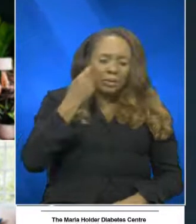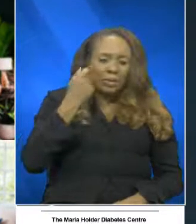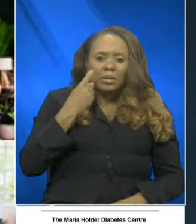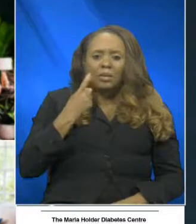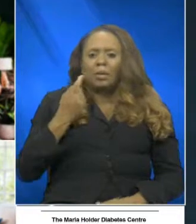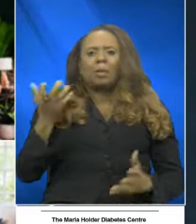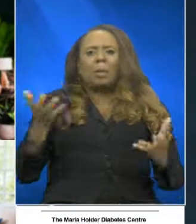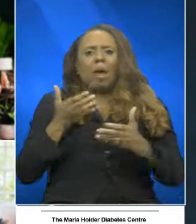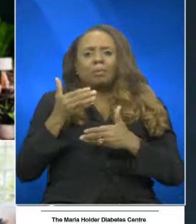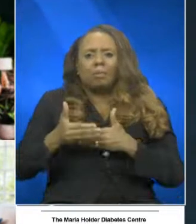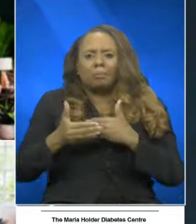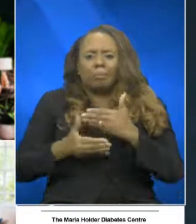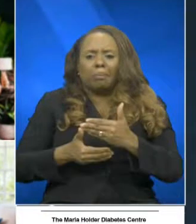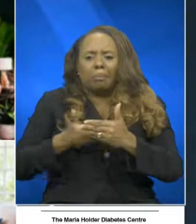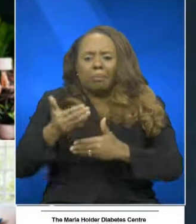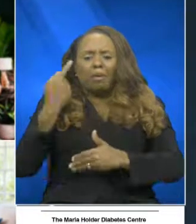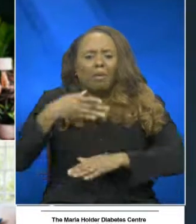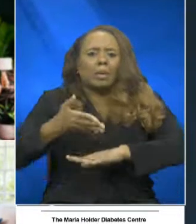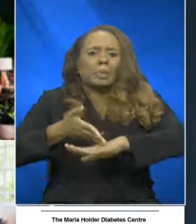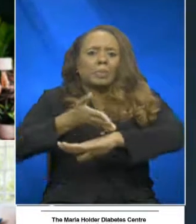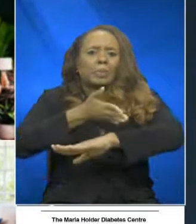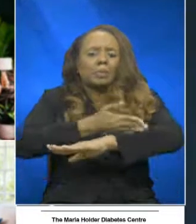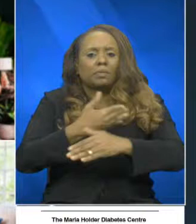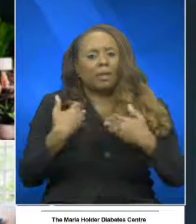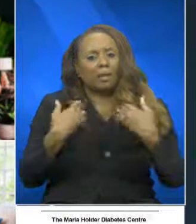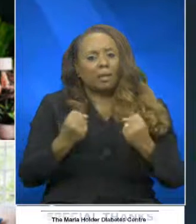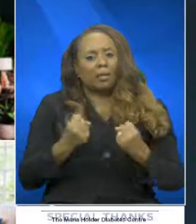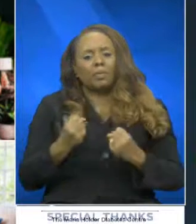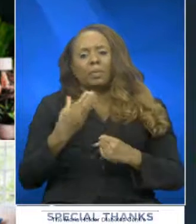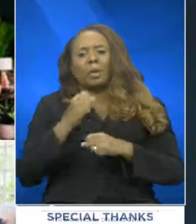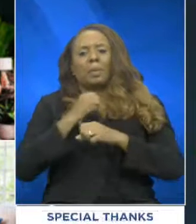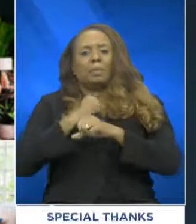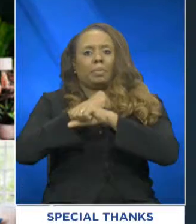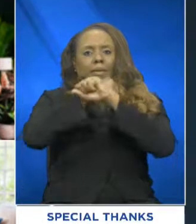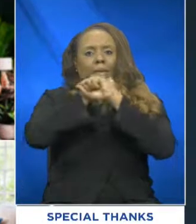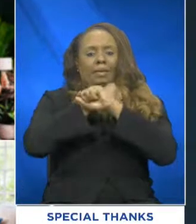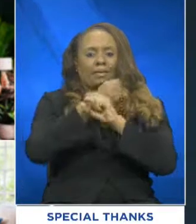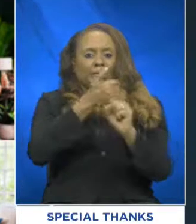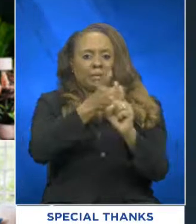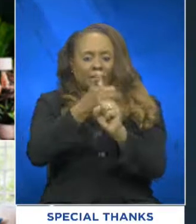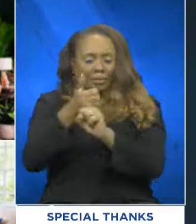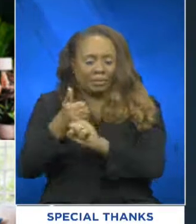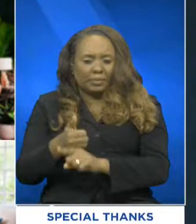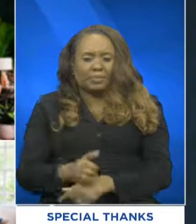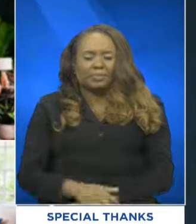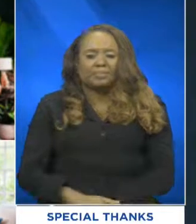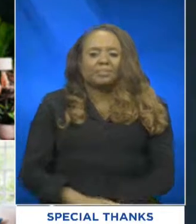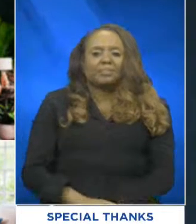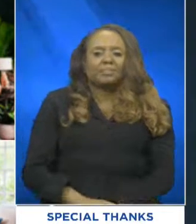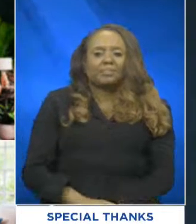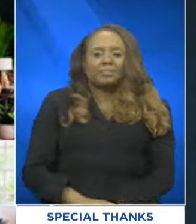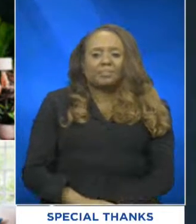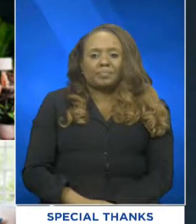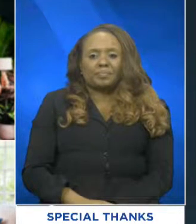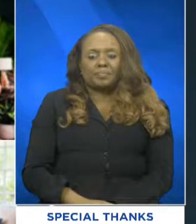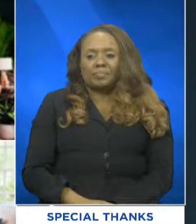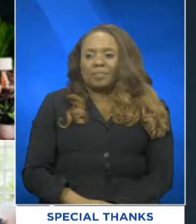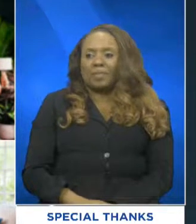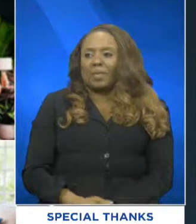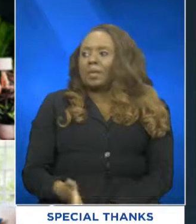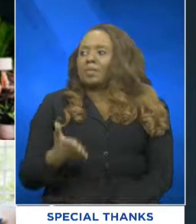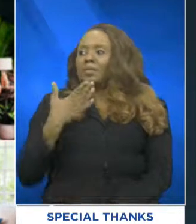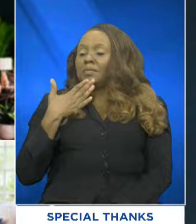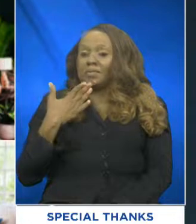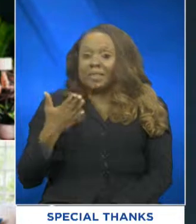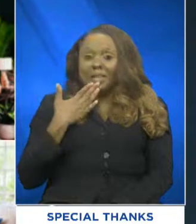that need to be taken to better protect themselves from these two particular diseases. Thank you very much